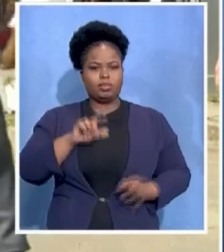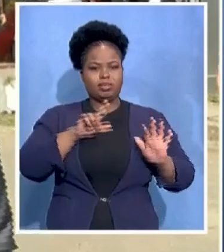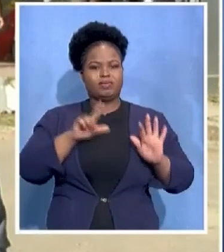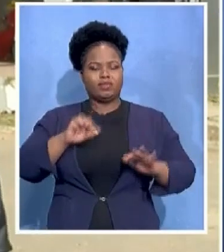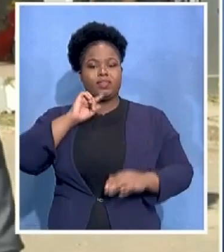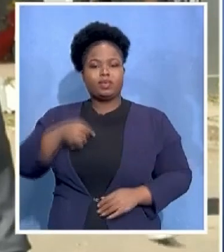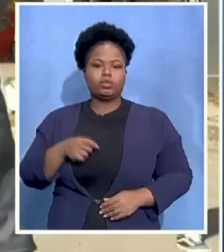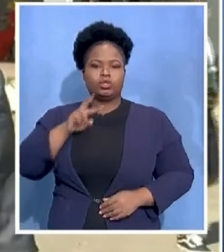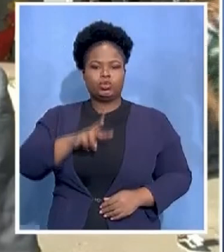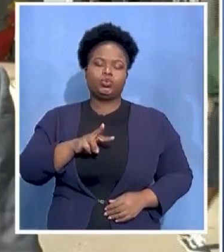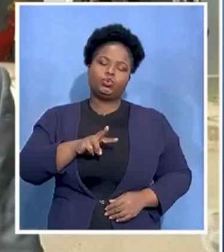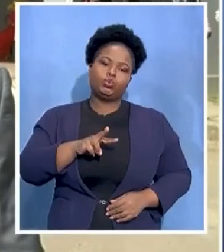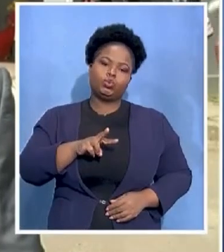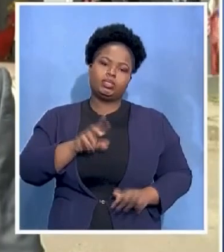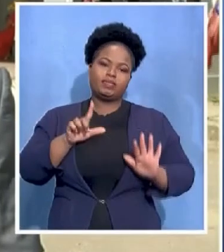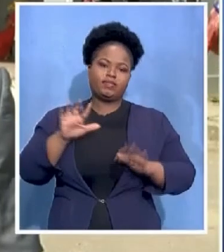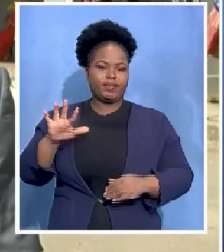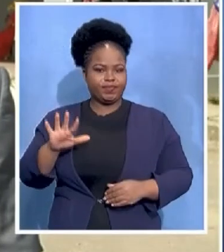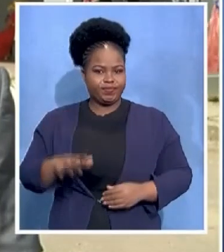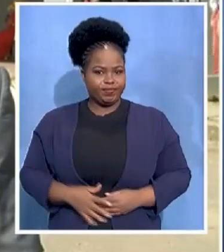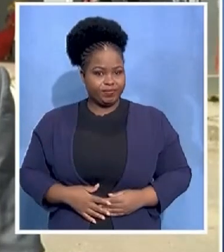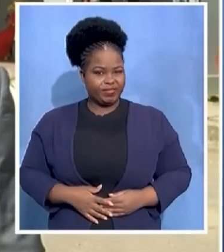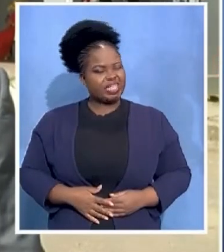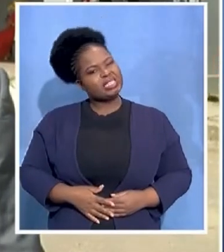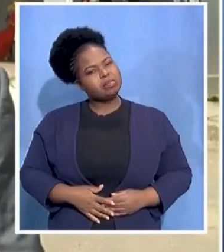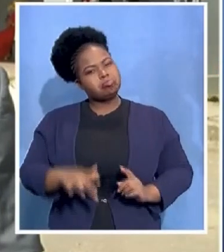177,275. What's the situation where you are?